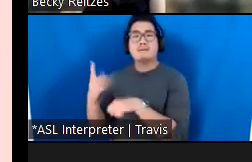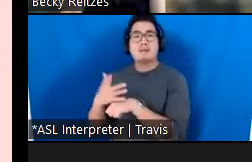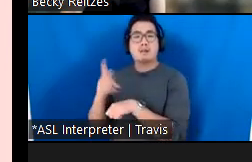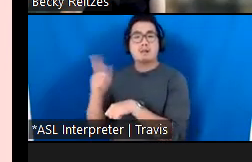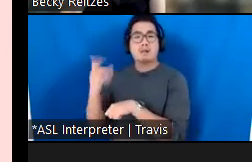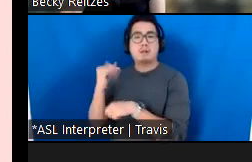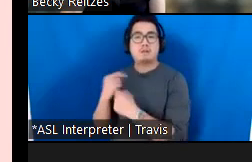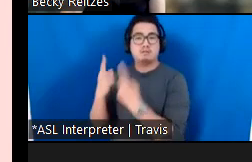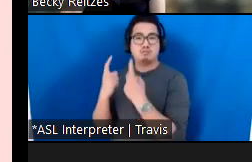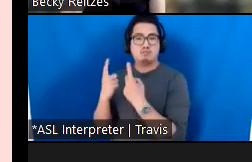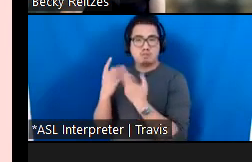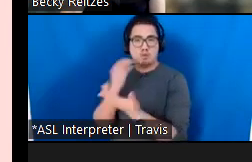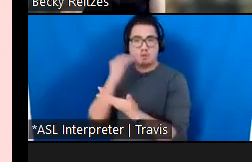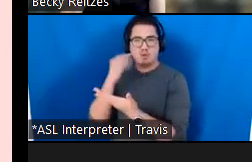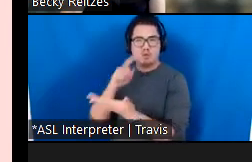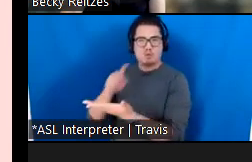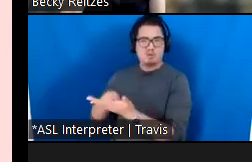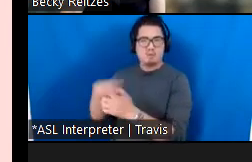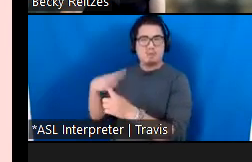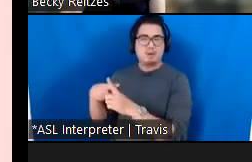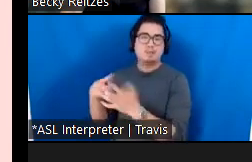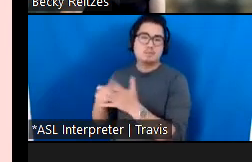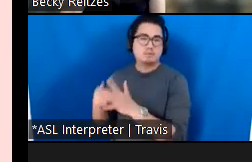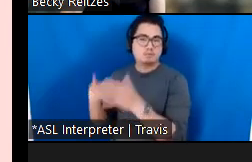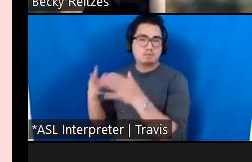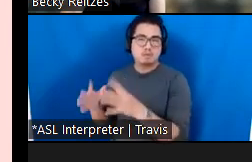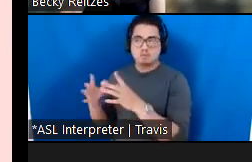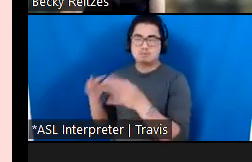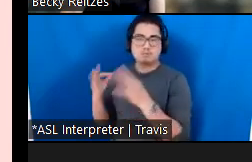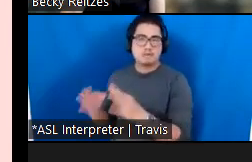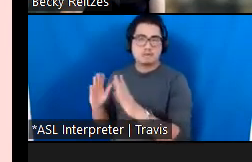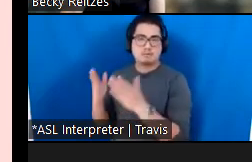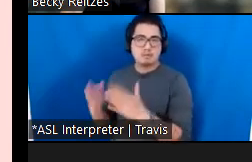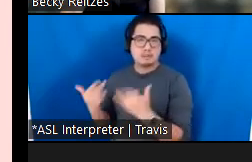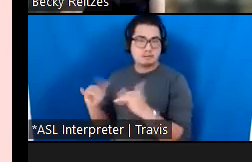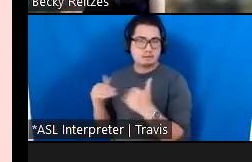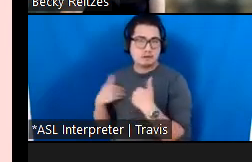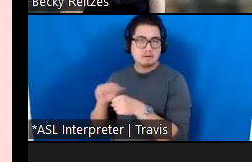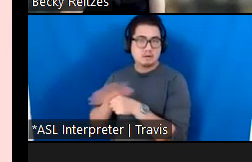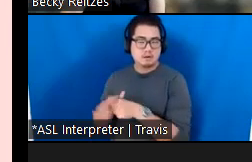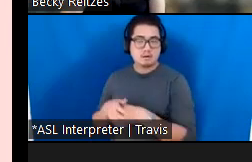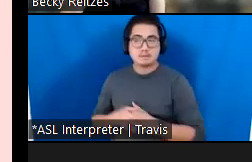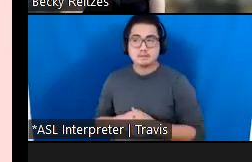ventilation whenever possible. And again, we have folks who can help support